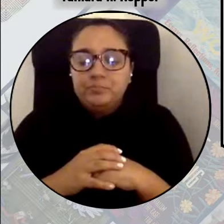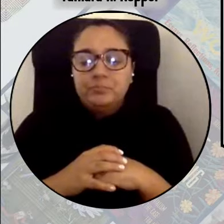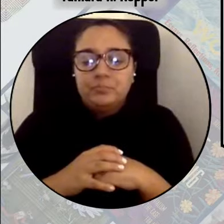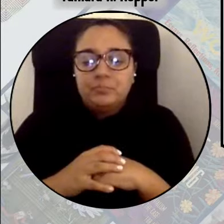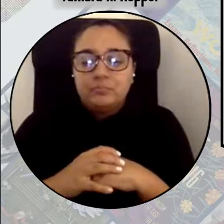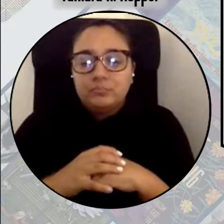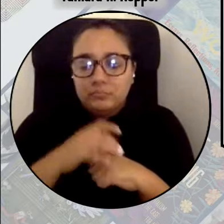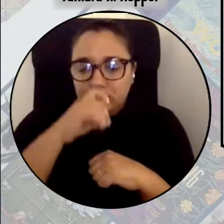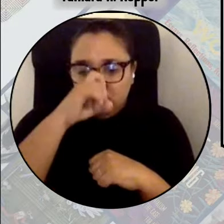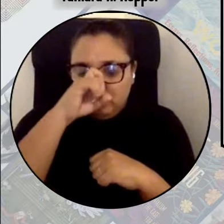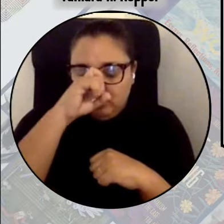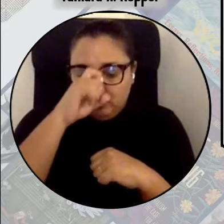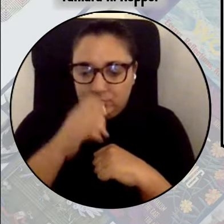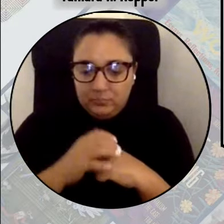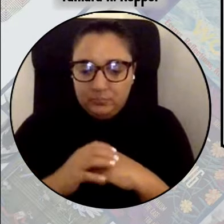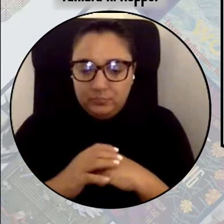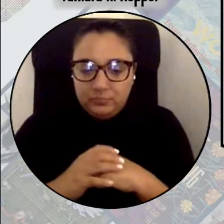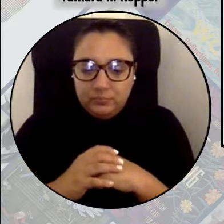that